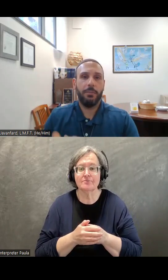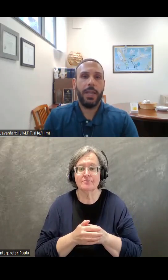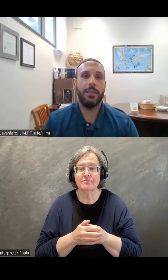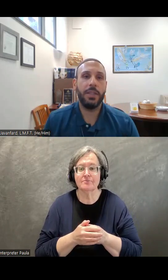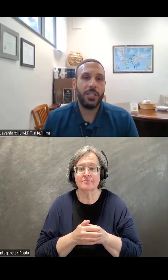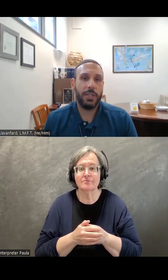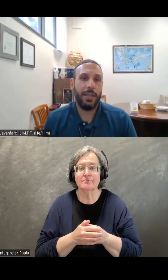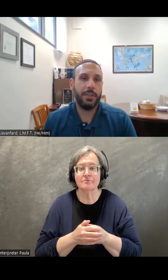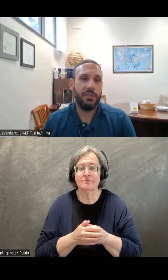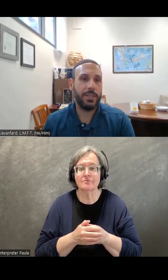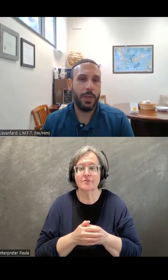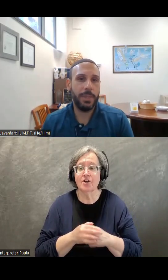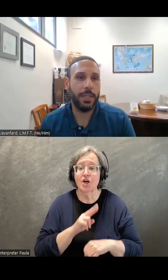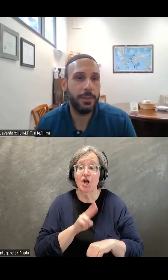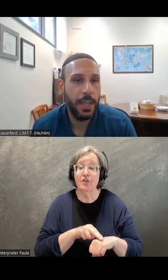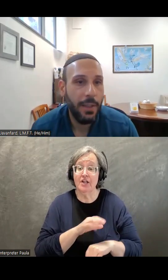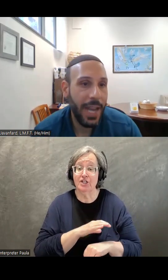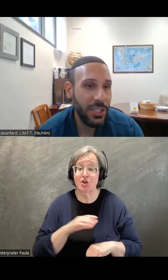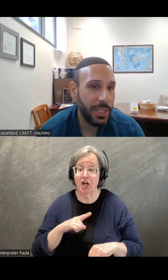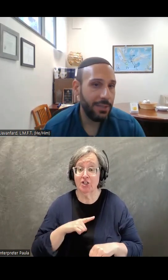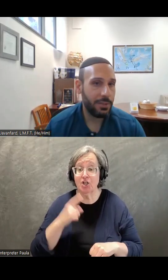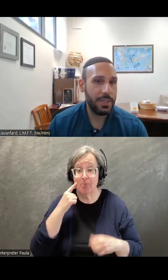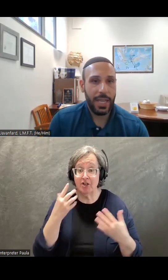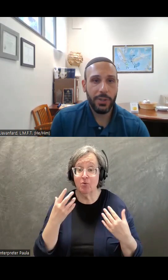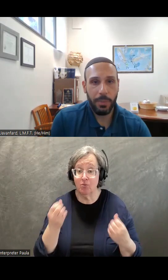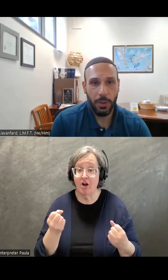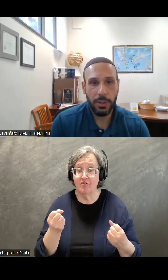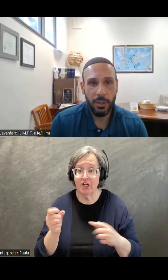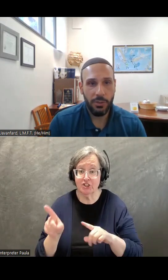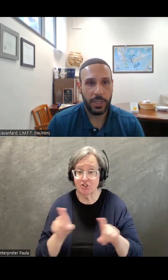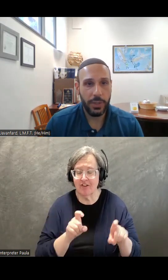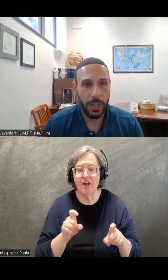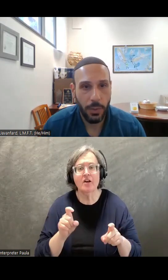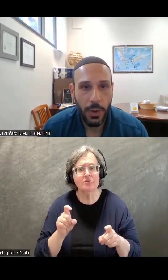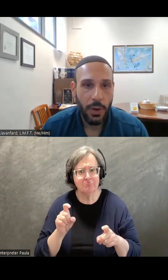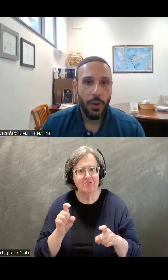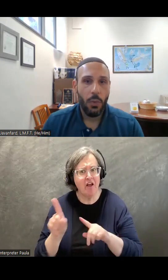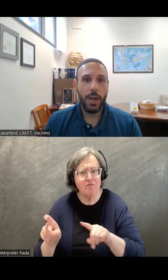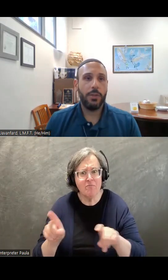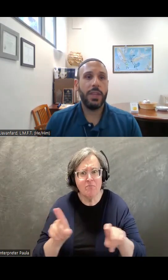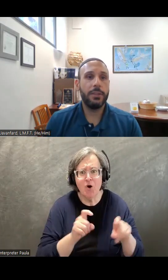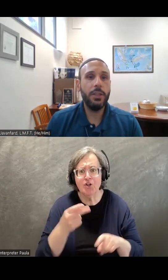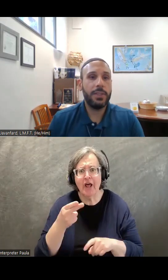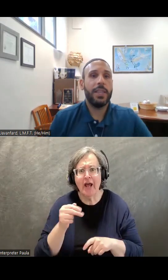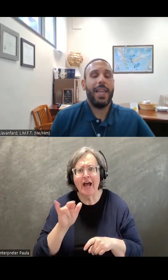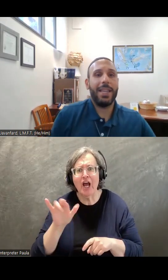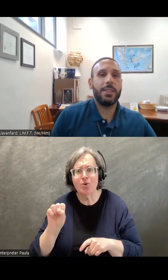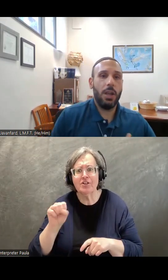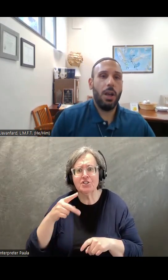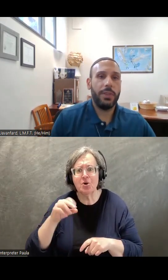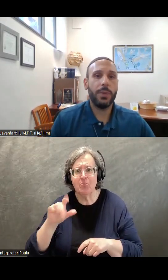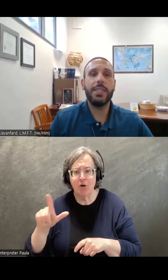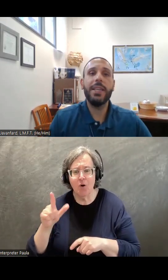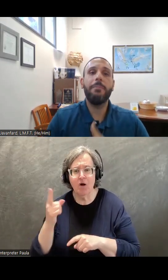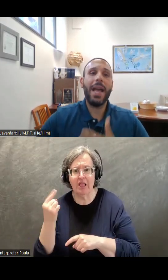surveyed by the National Council of Mental Wellbeing. The National Council did this Harris poll a little over a year ago, where they looked and